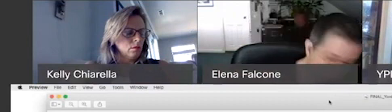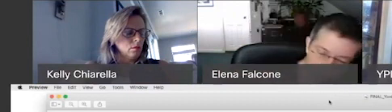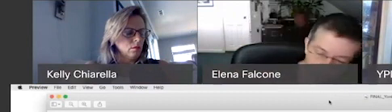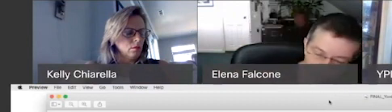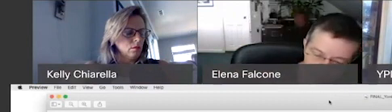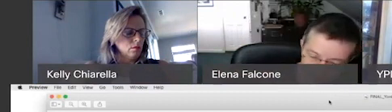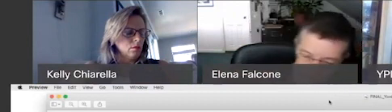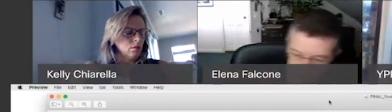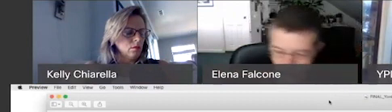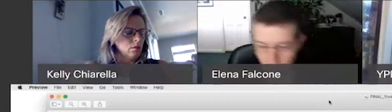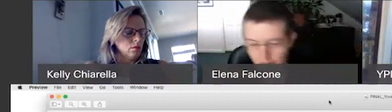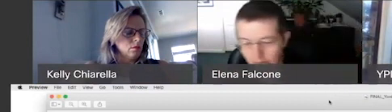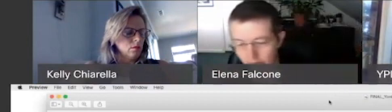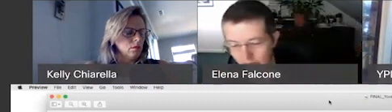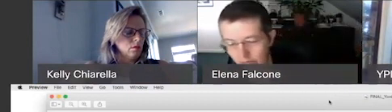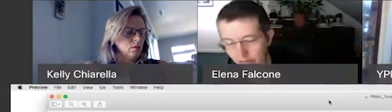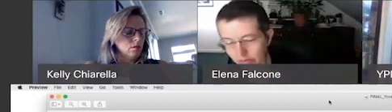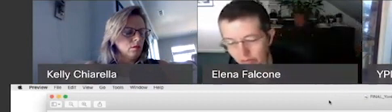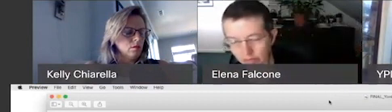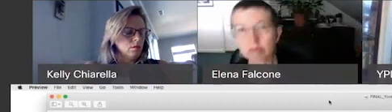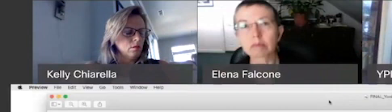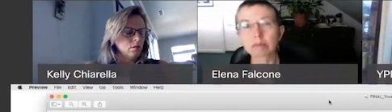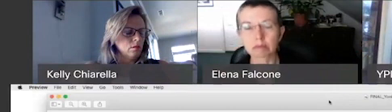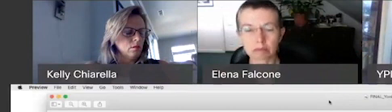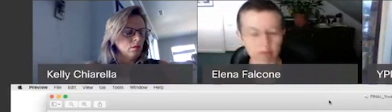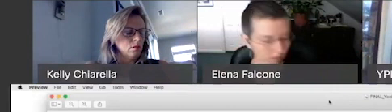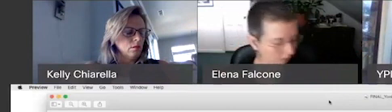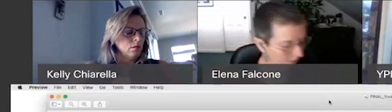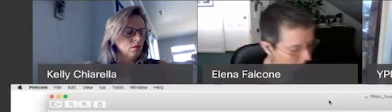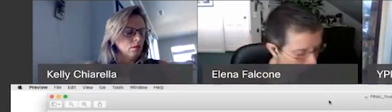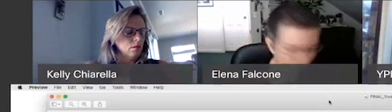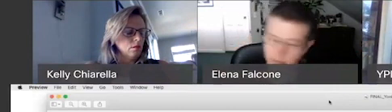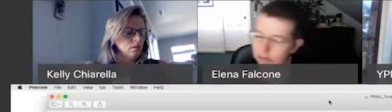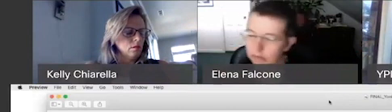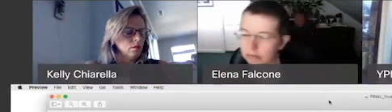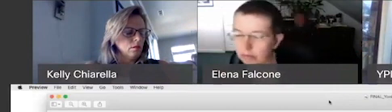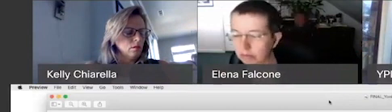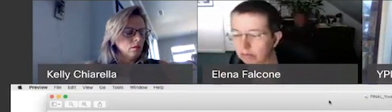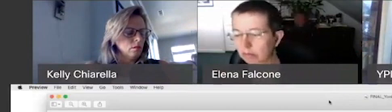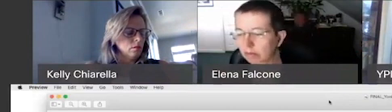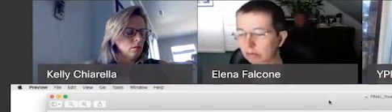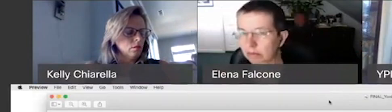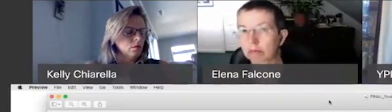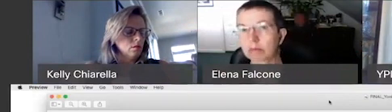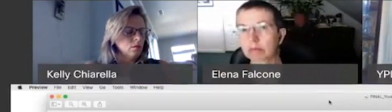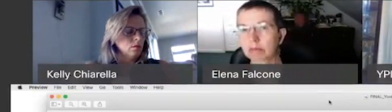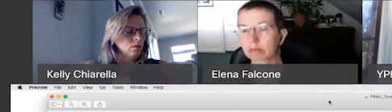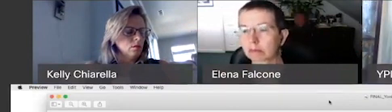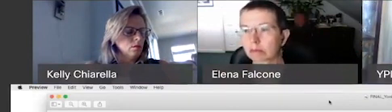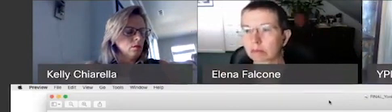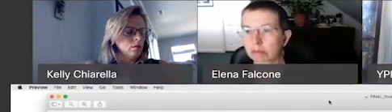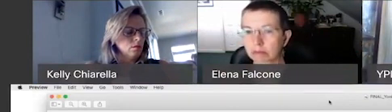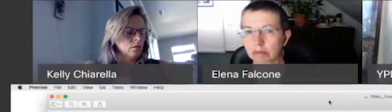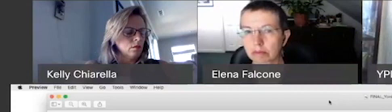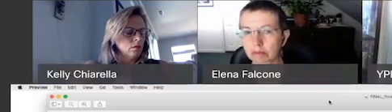It's okay to be a little selfish. Don't worry about what other people are doing. Is their mask on? Is their mask off? Why are they